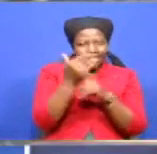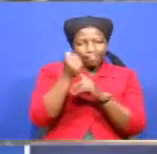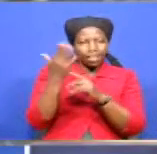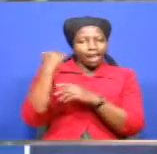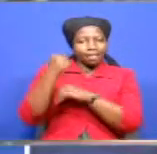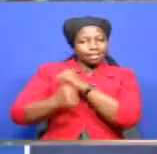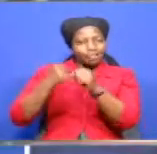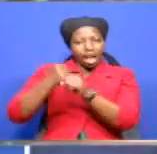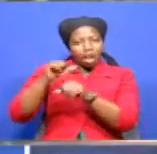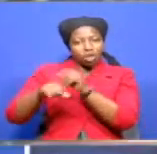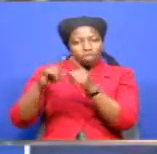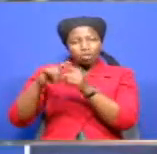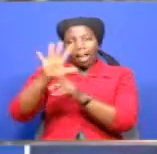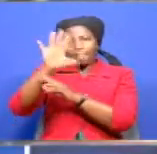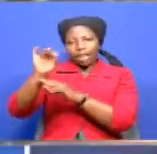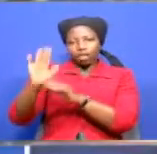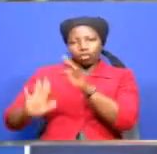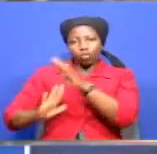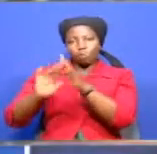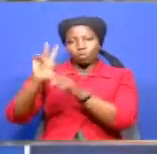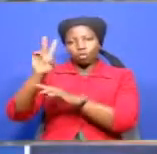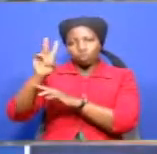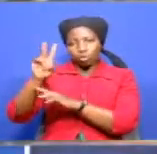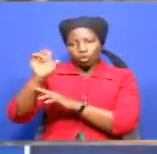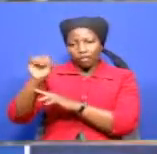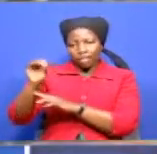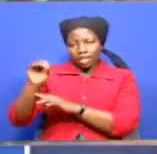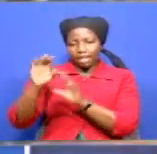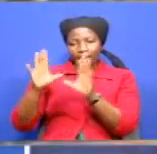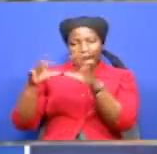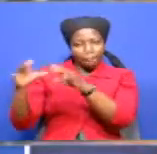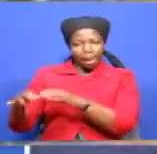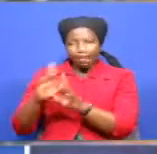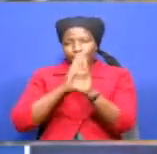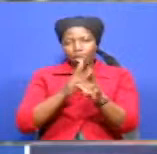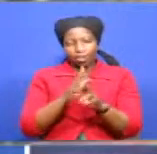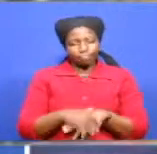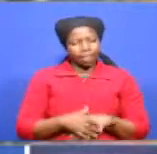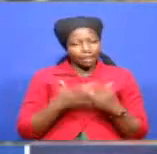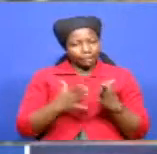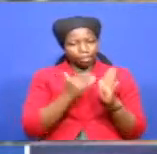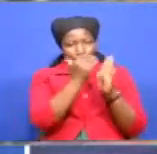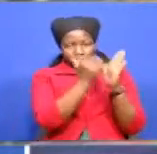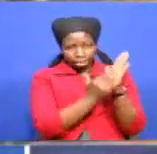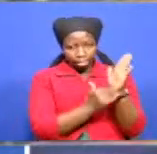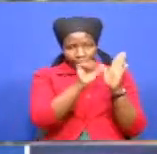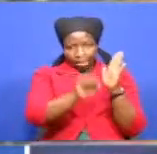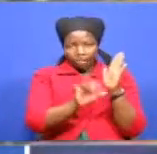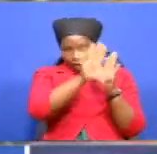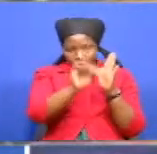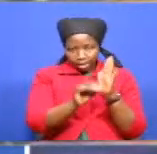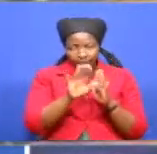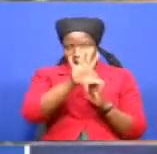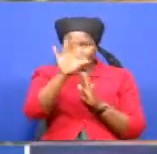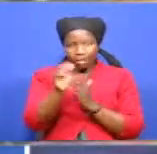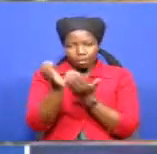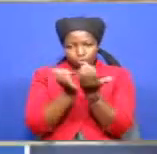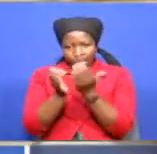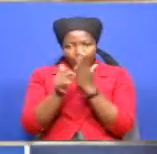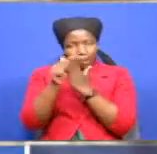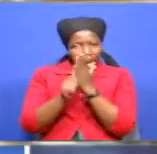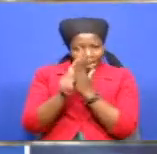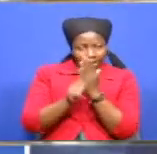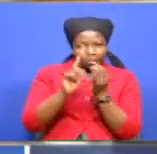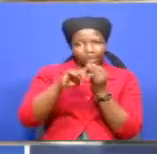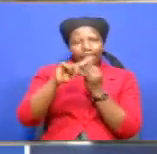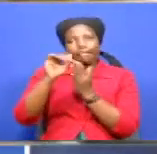to Africa's top 250 companies report. In the latest ranking by South Africa's Africa Business Magazine, Safaricom